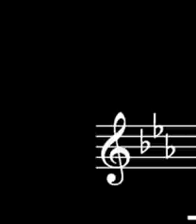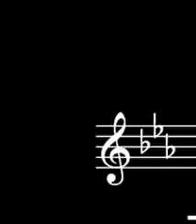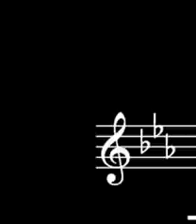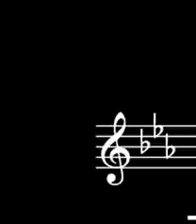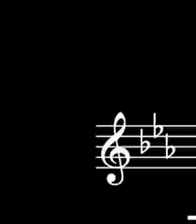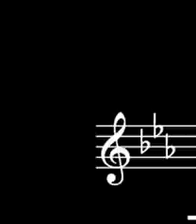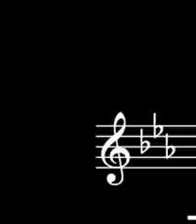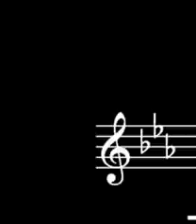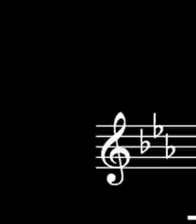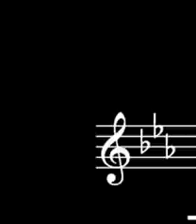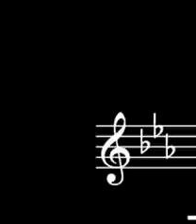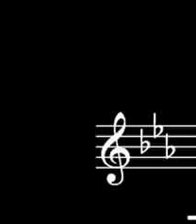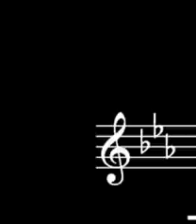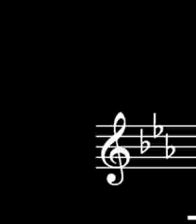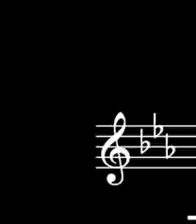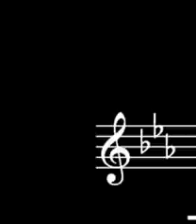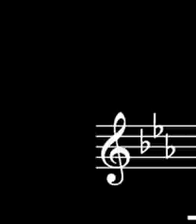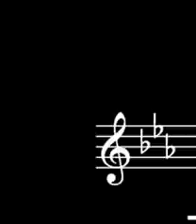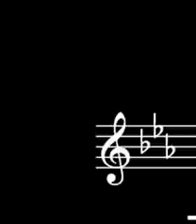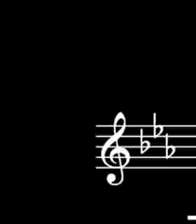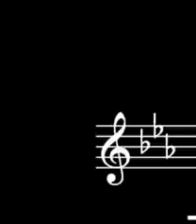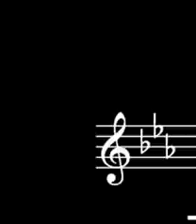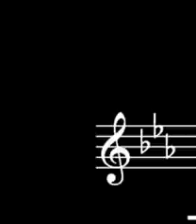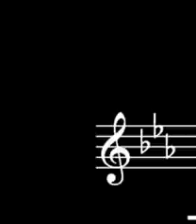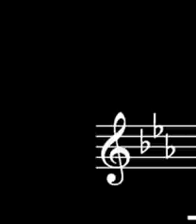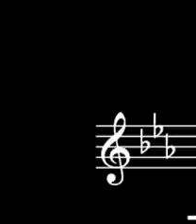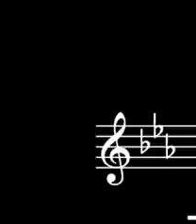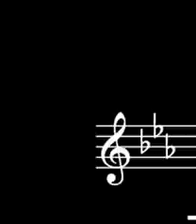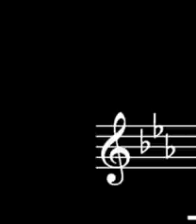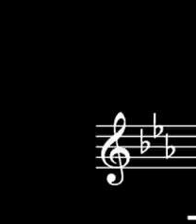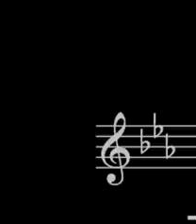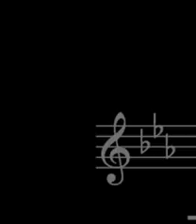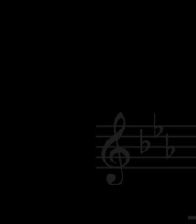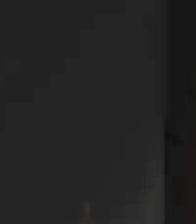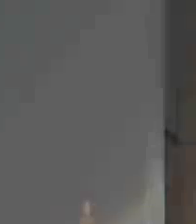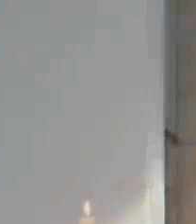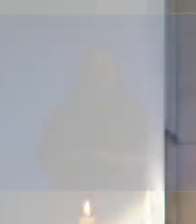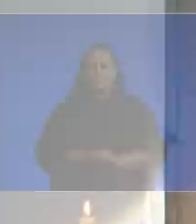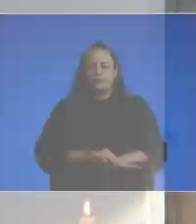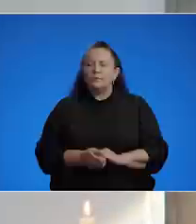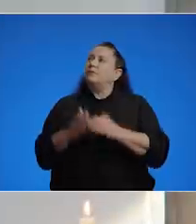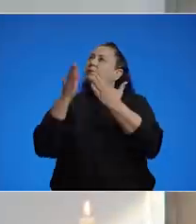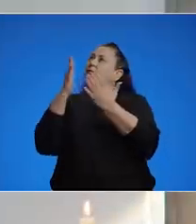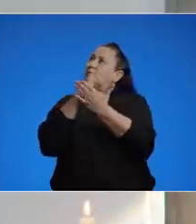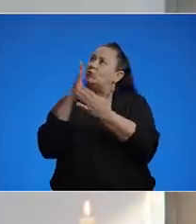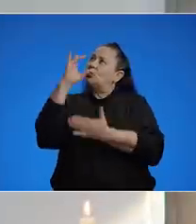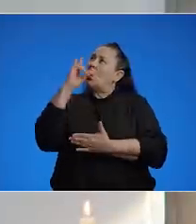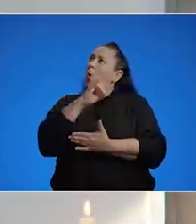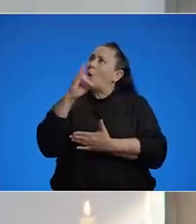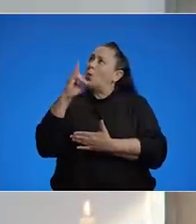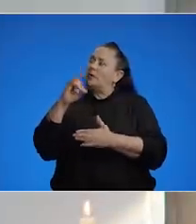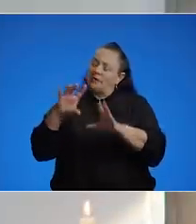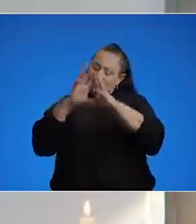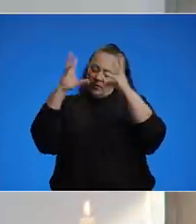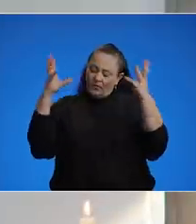name of Hosanna in the highest. You are indeed holy, O Lord,